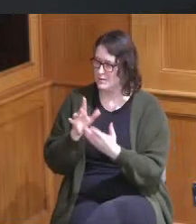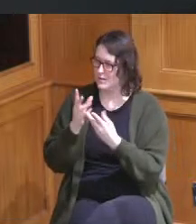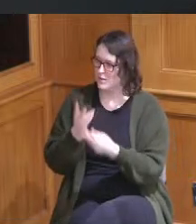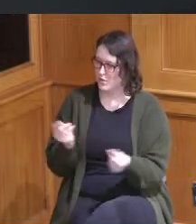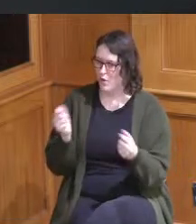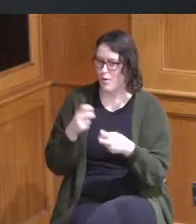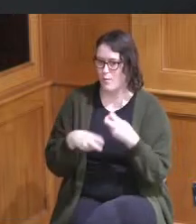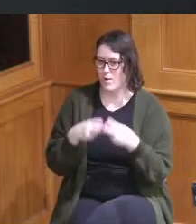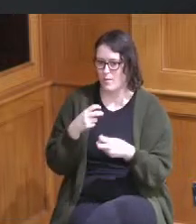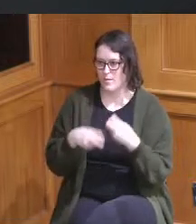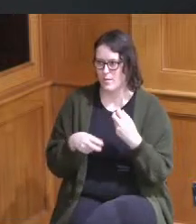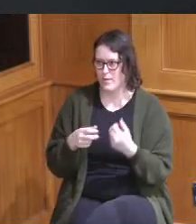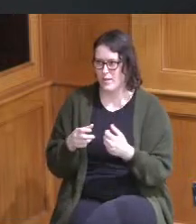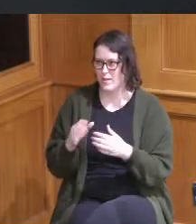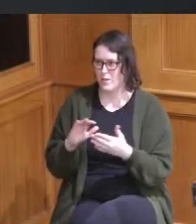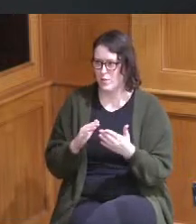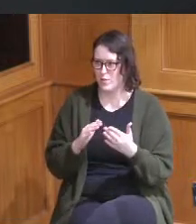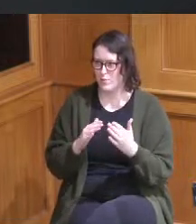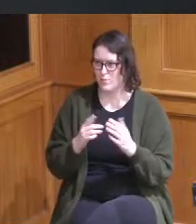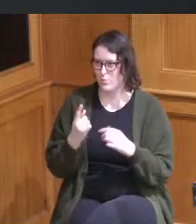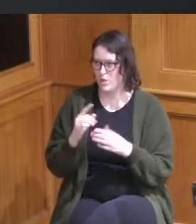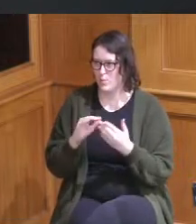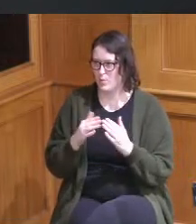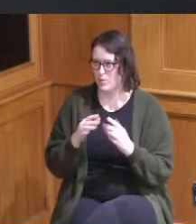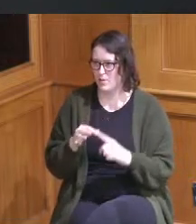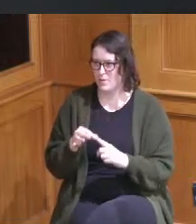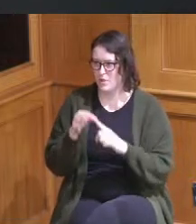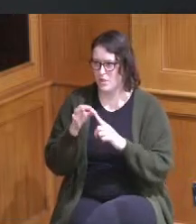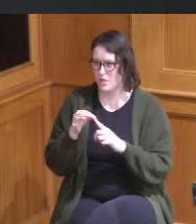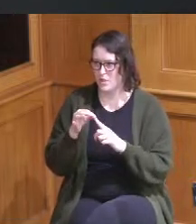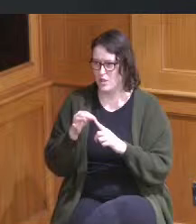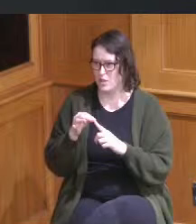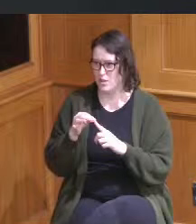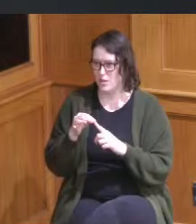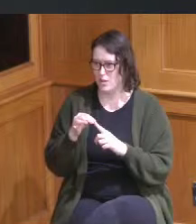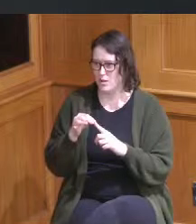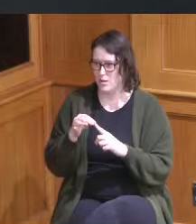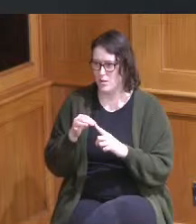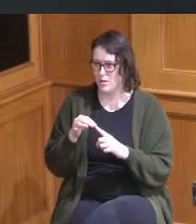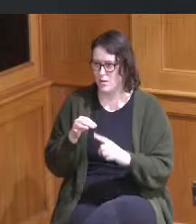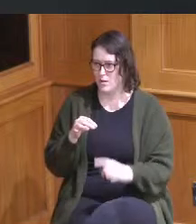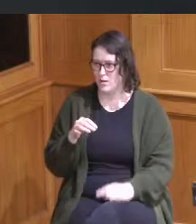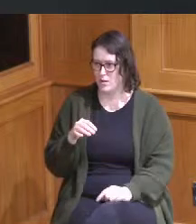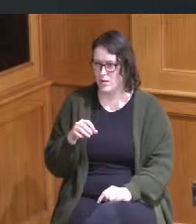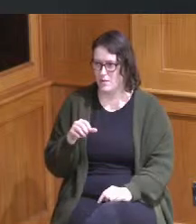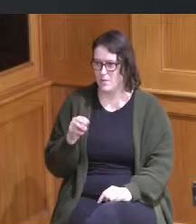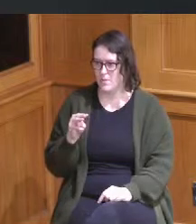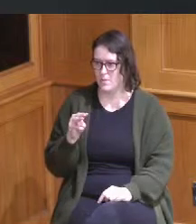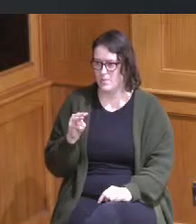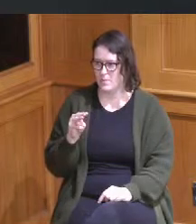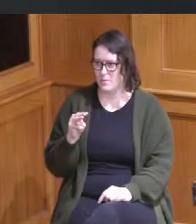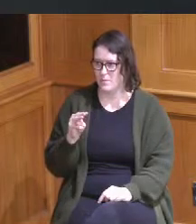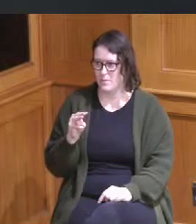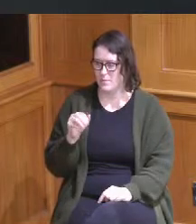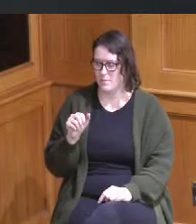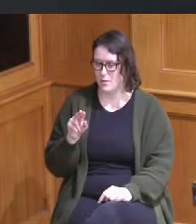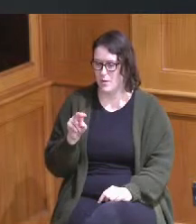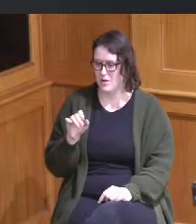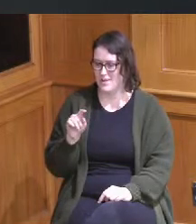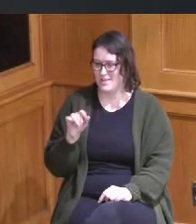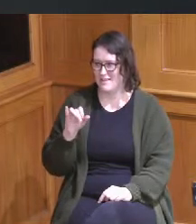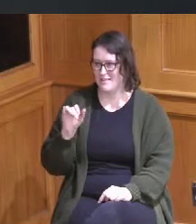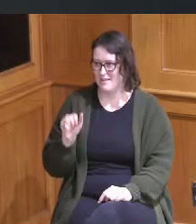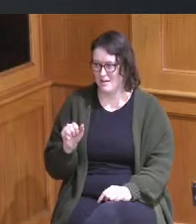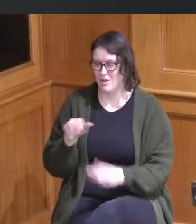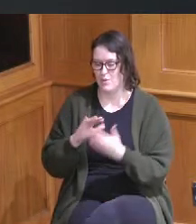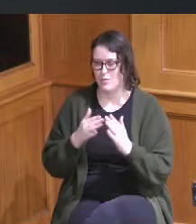particular, that resides in Hamilton County. The other award ceremony that took place, and we were all three there, was the Mental Health